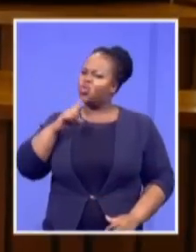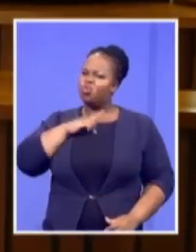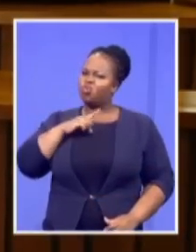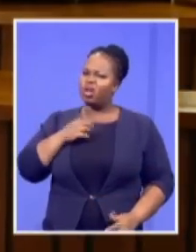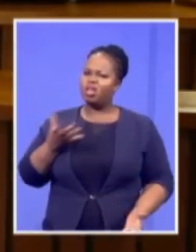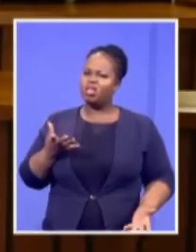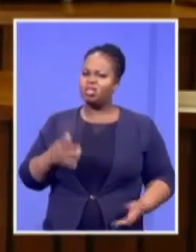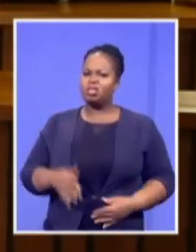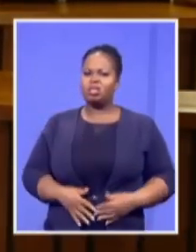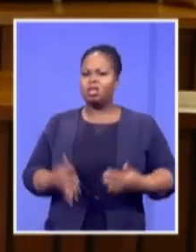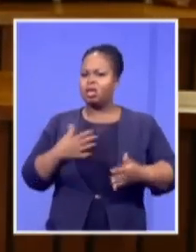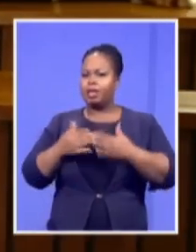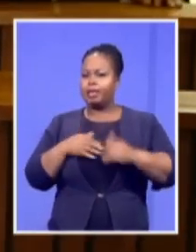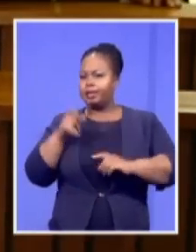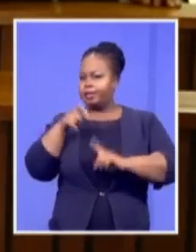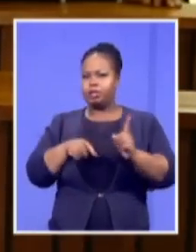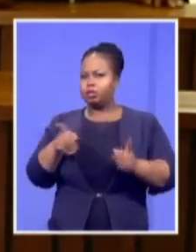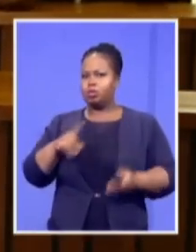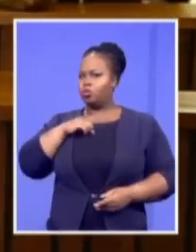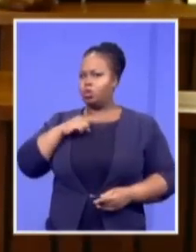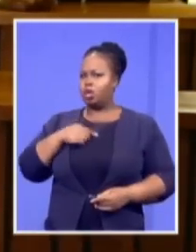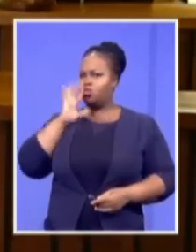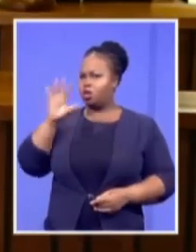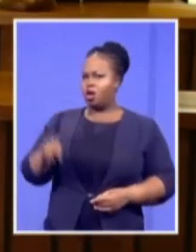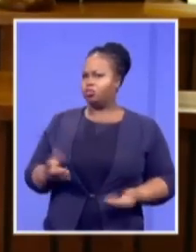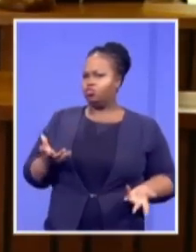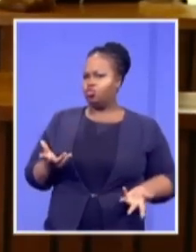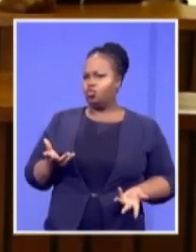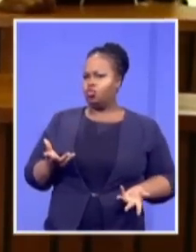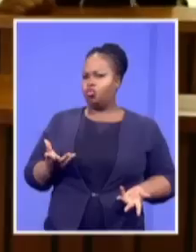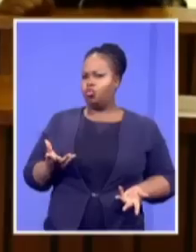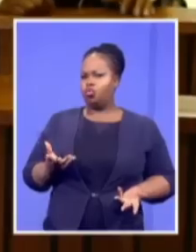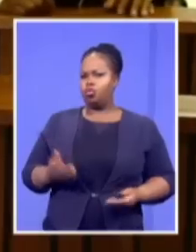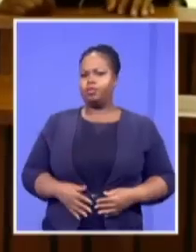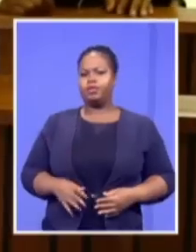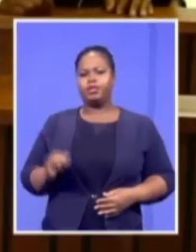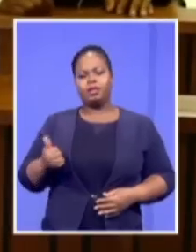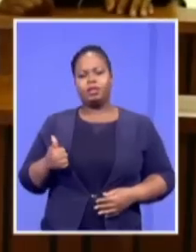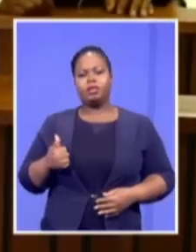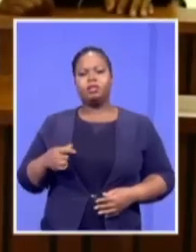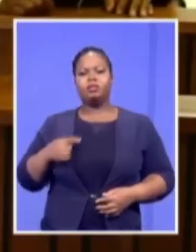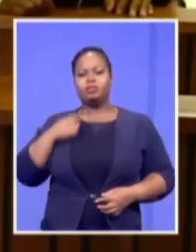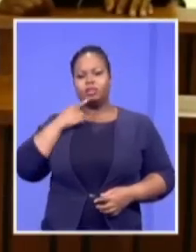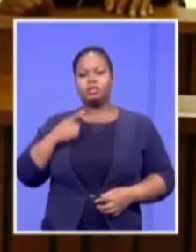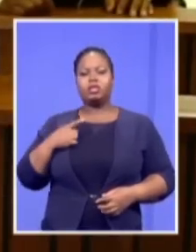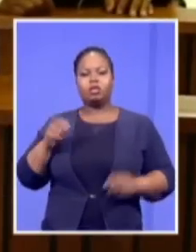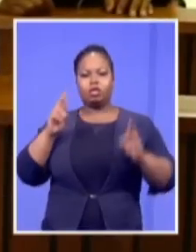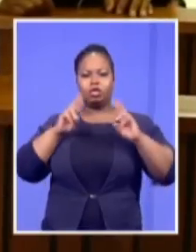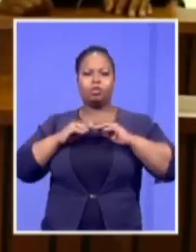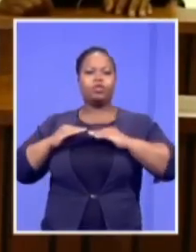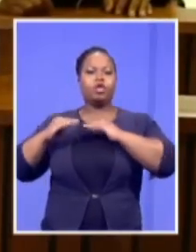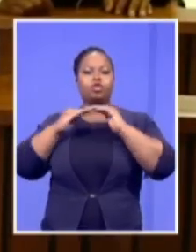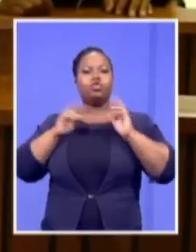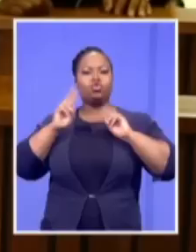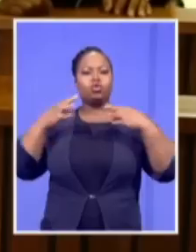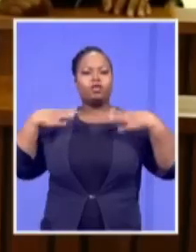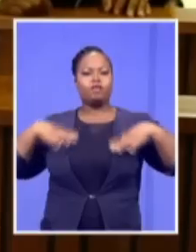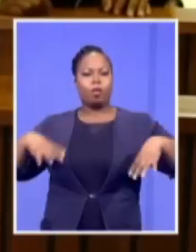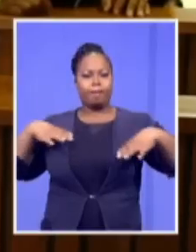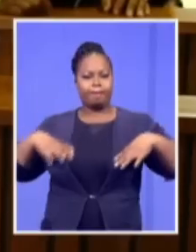just anyone asking why or were they coming to the hospital, they were wearing uniform at the time.